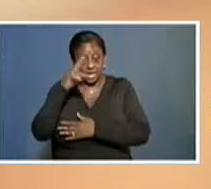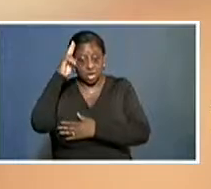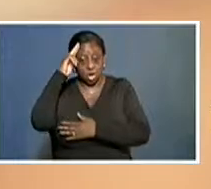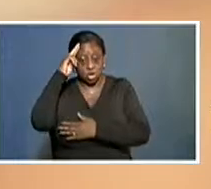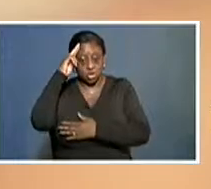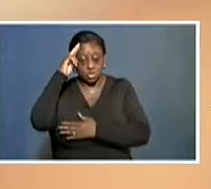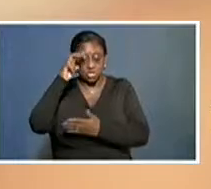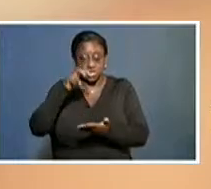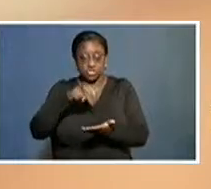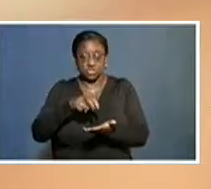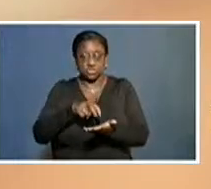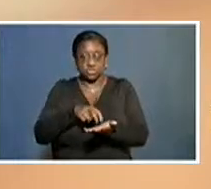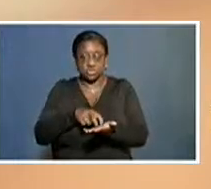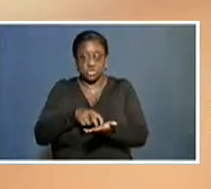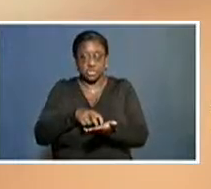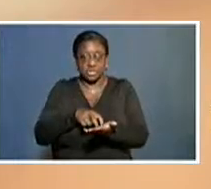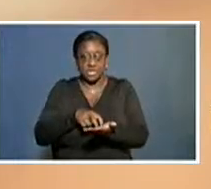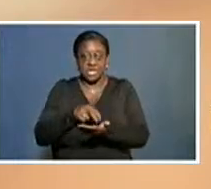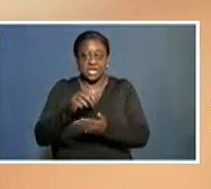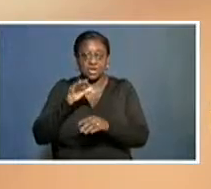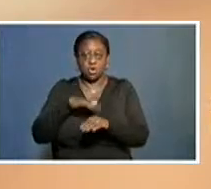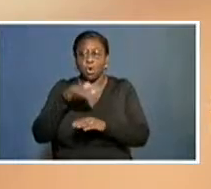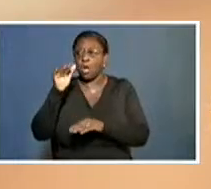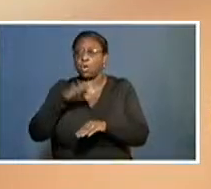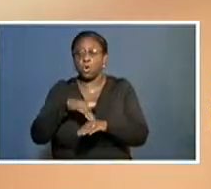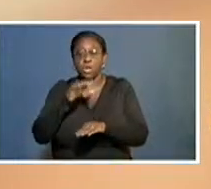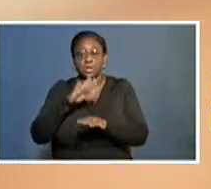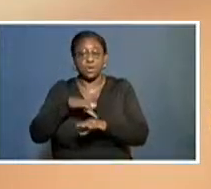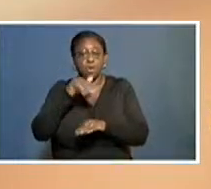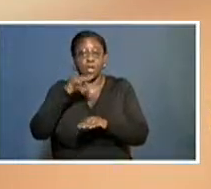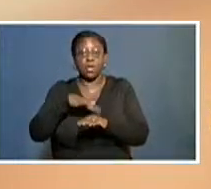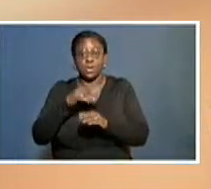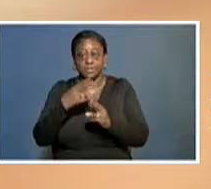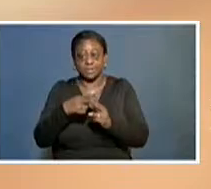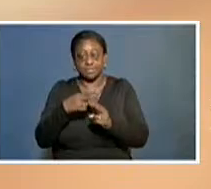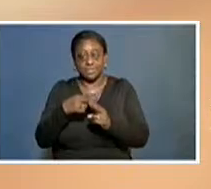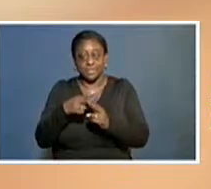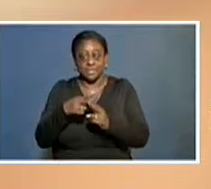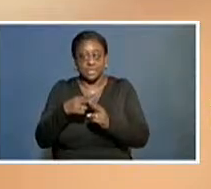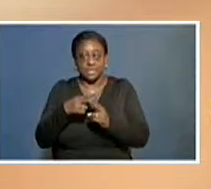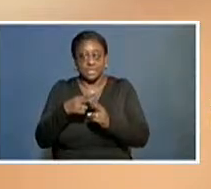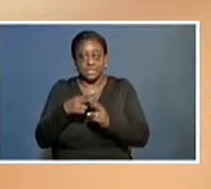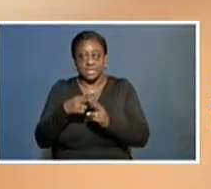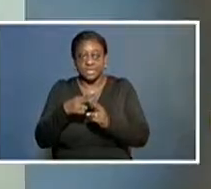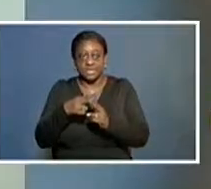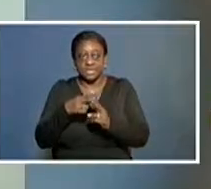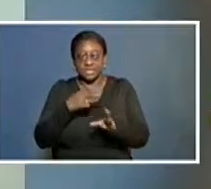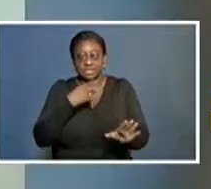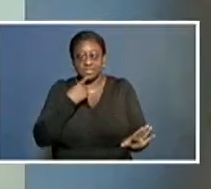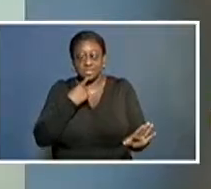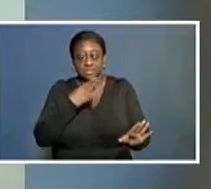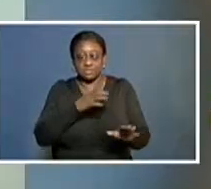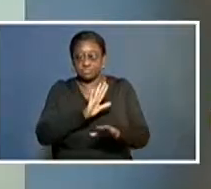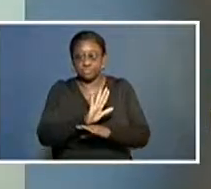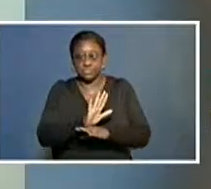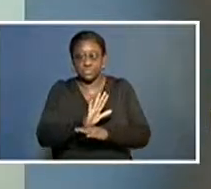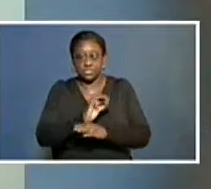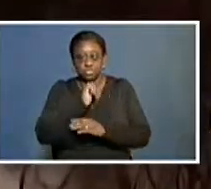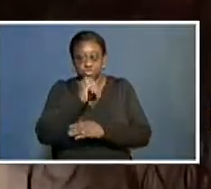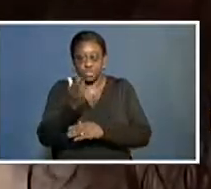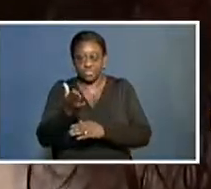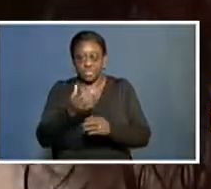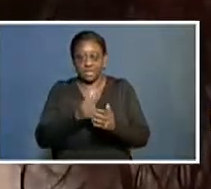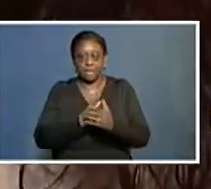just standing there, and he started to call out for her, you know. And someone said to him, don't call, because she's not